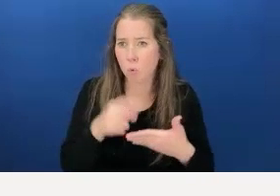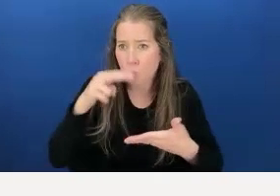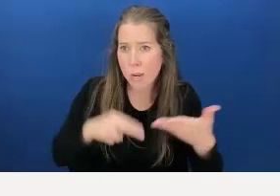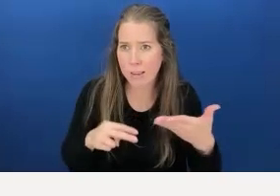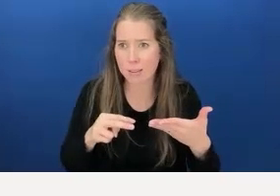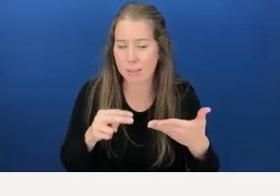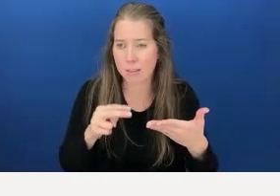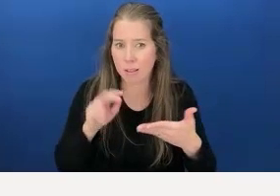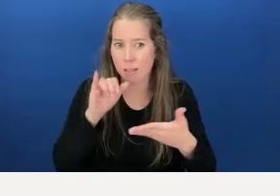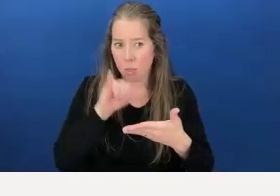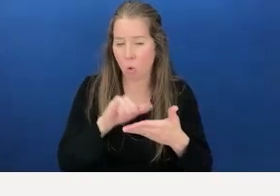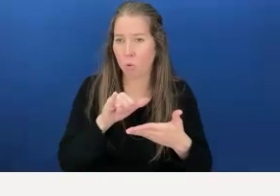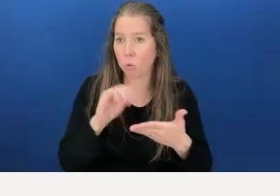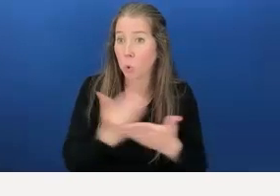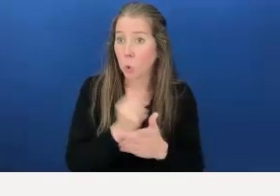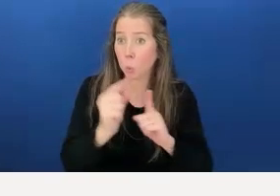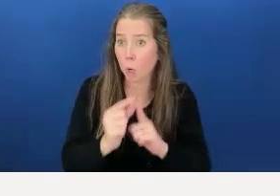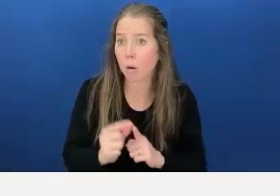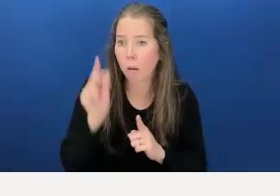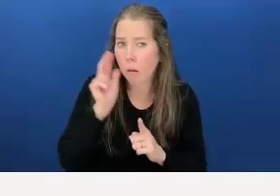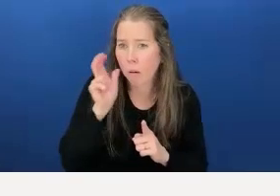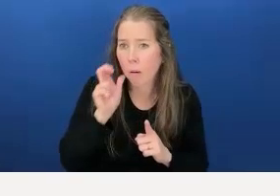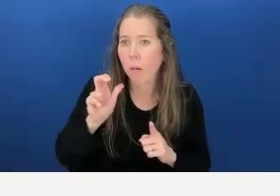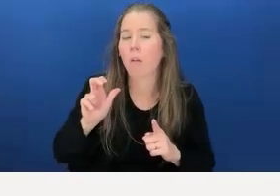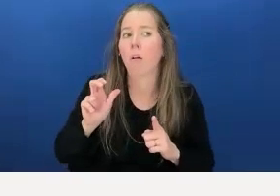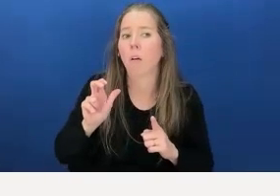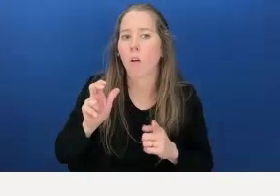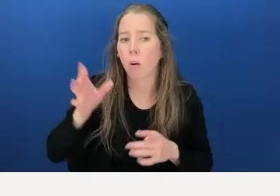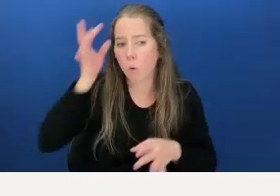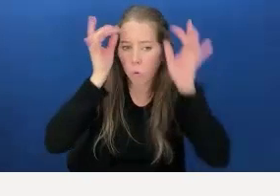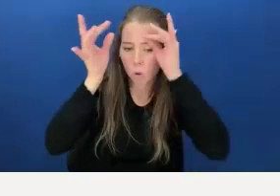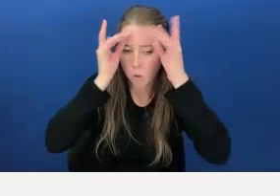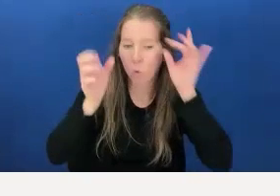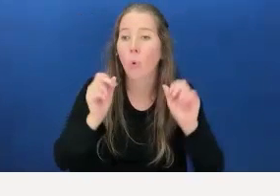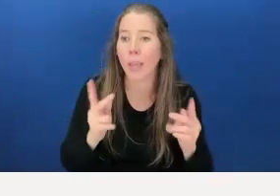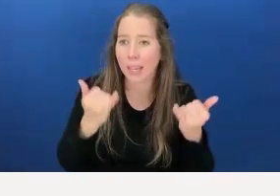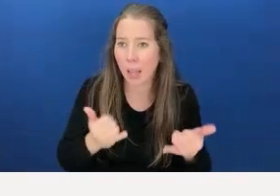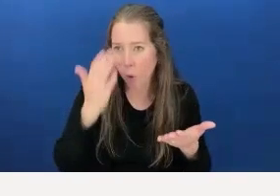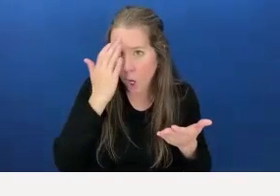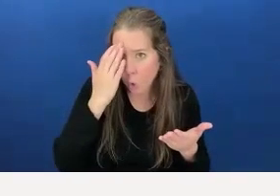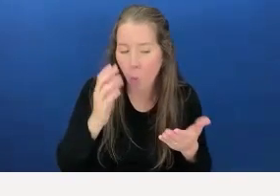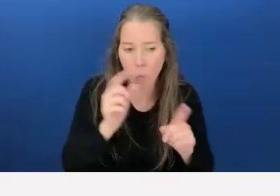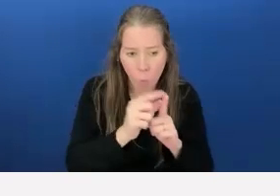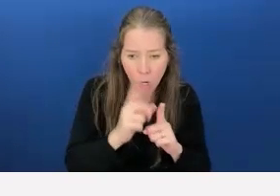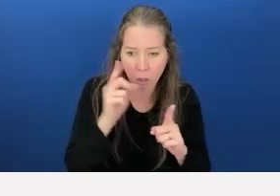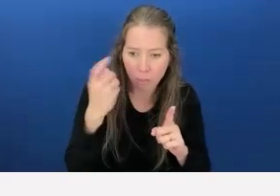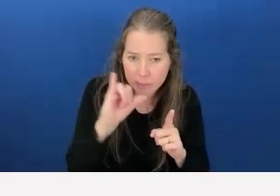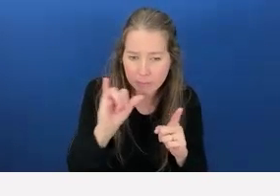the new terms that I'm learning here, and how do I note what they are, how to spell them. Yeah. It's